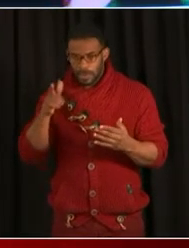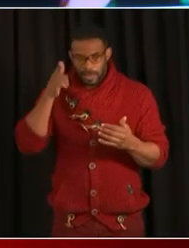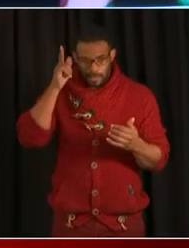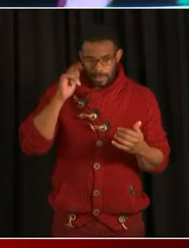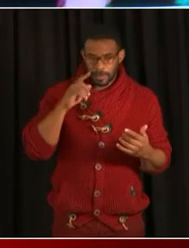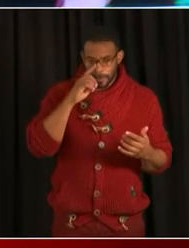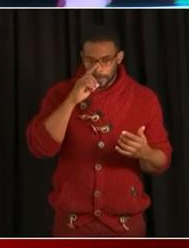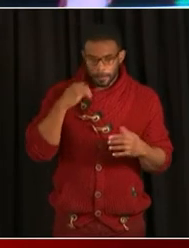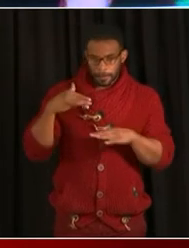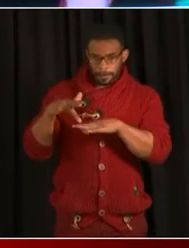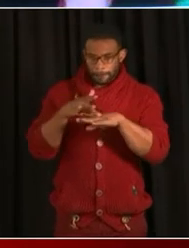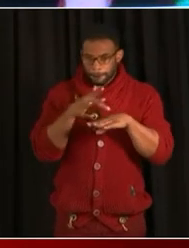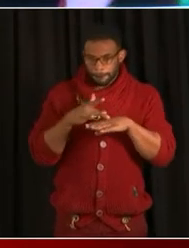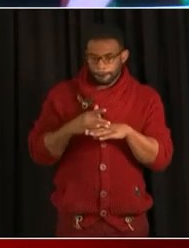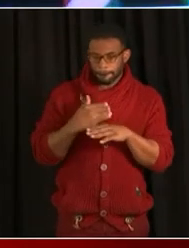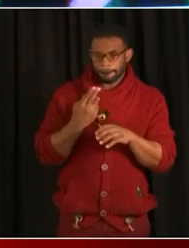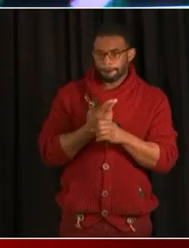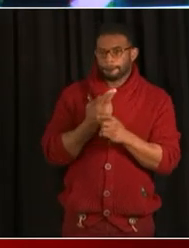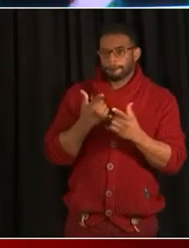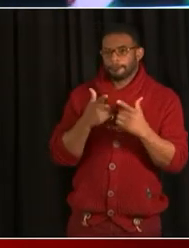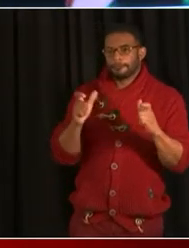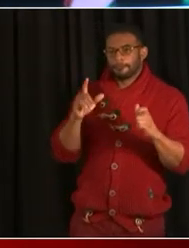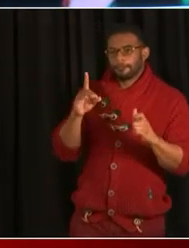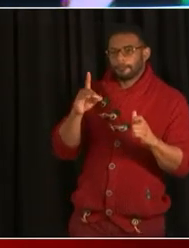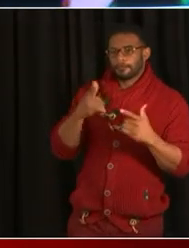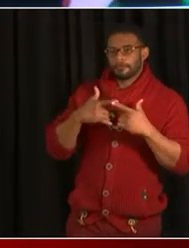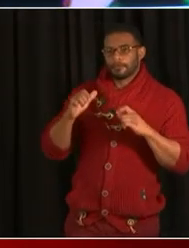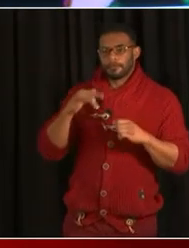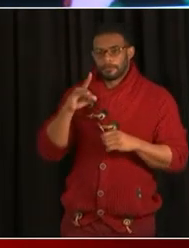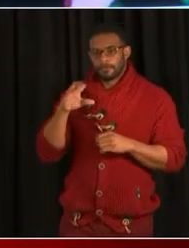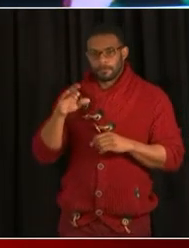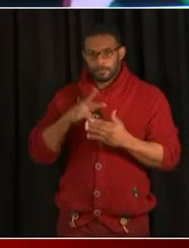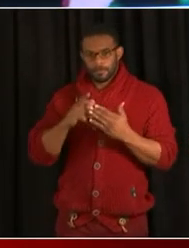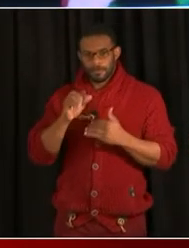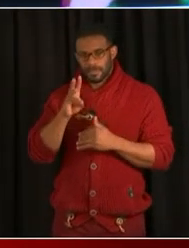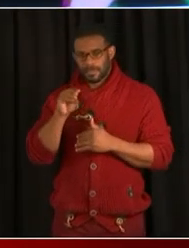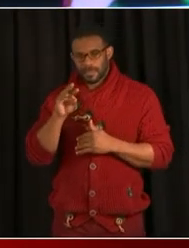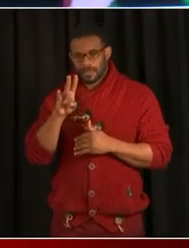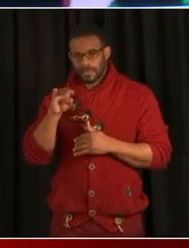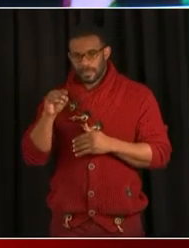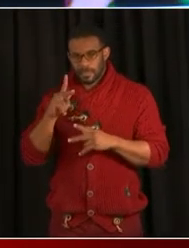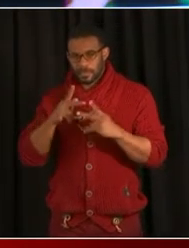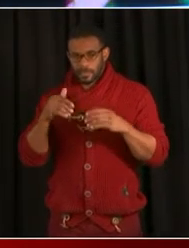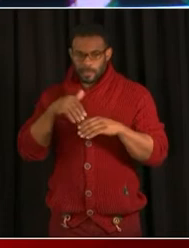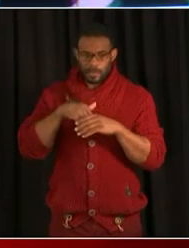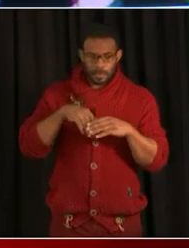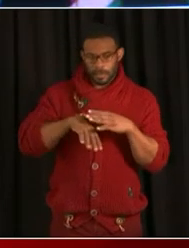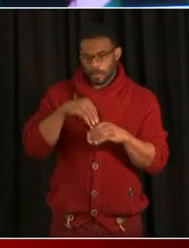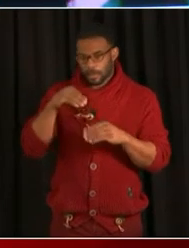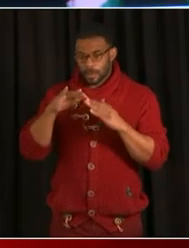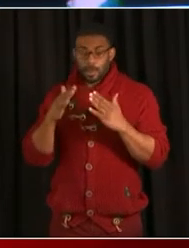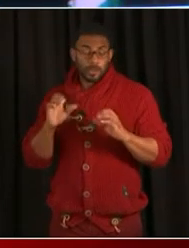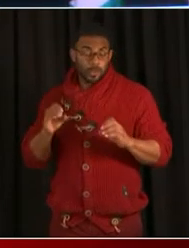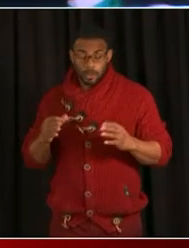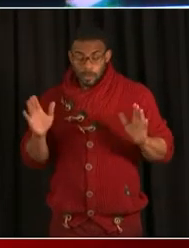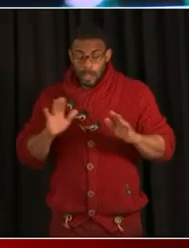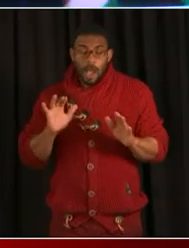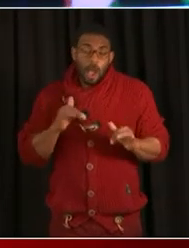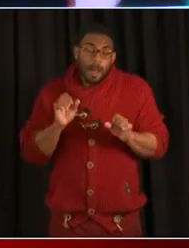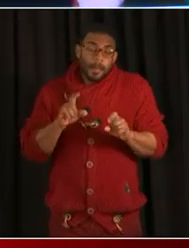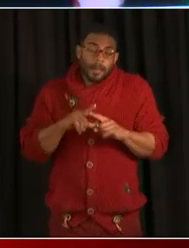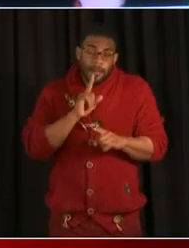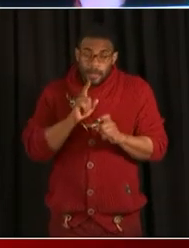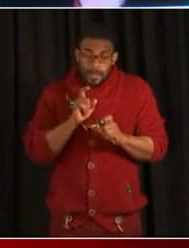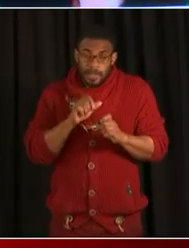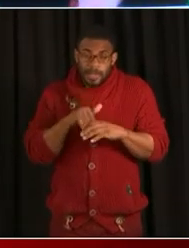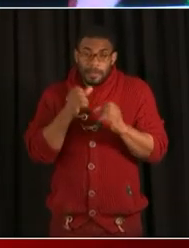Lincoln, and through our Mars Arts DC program in 60, 70 different places, indoors and outdoors. So our